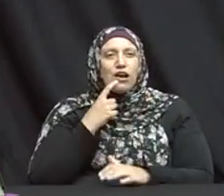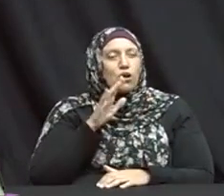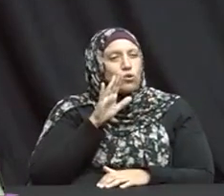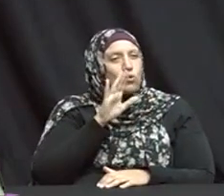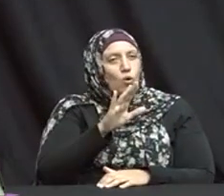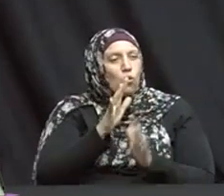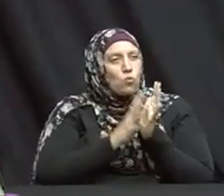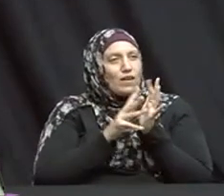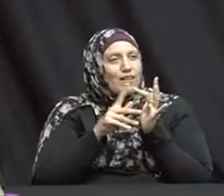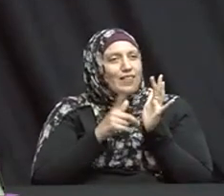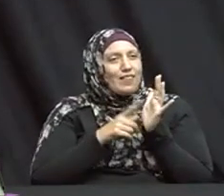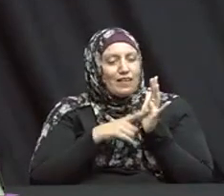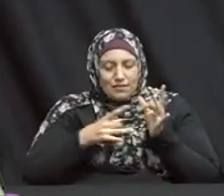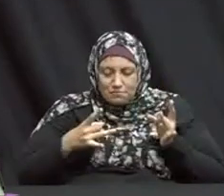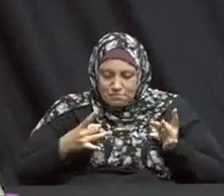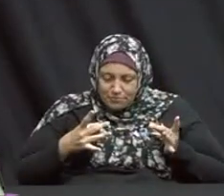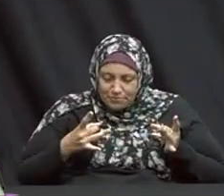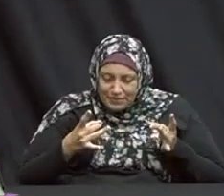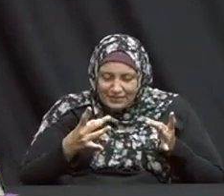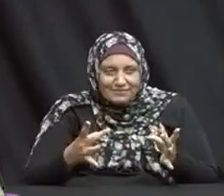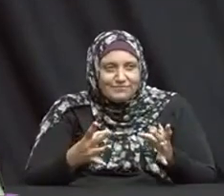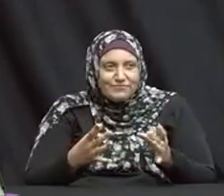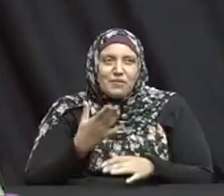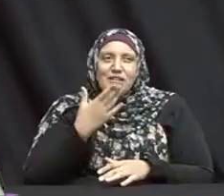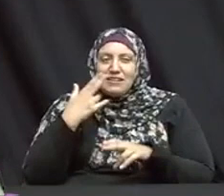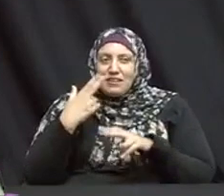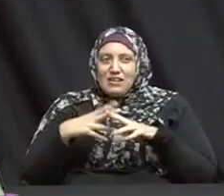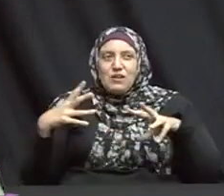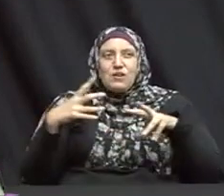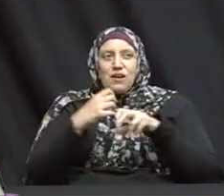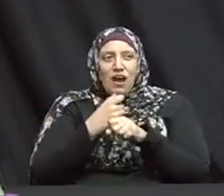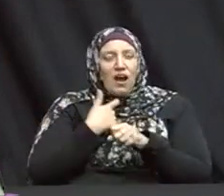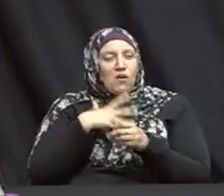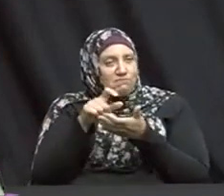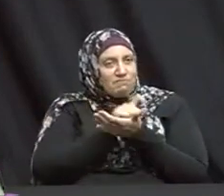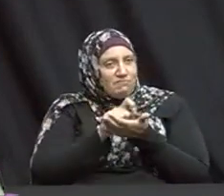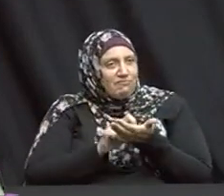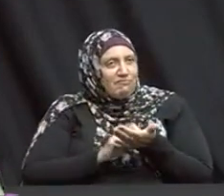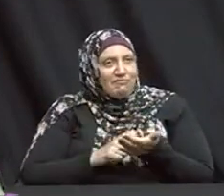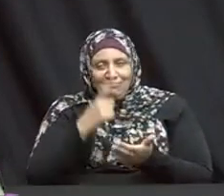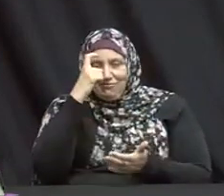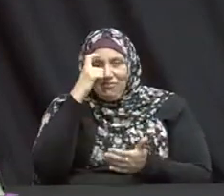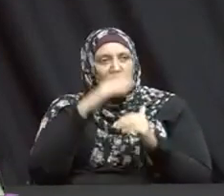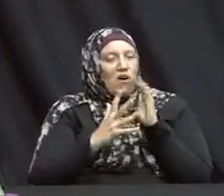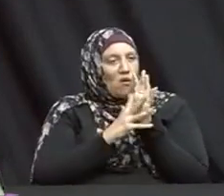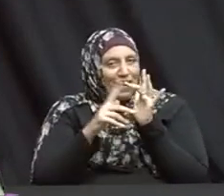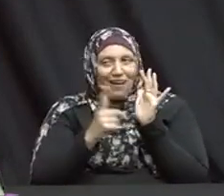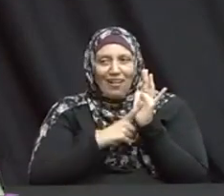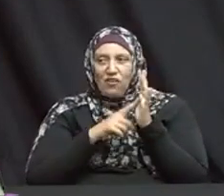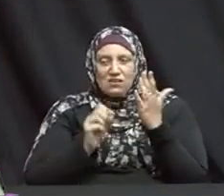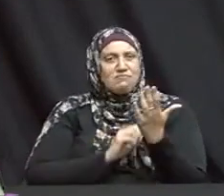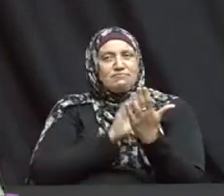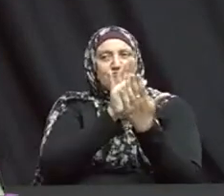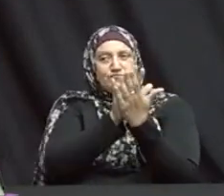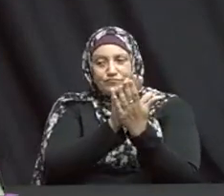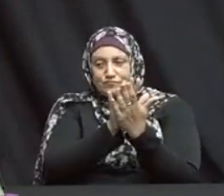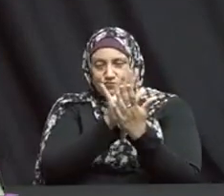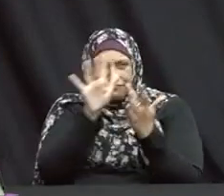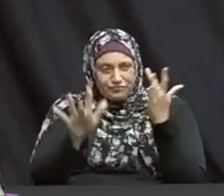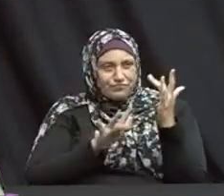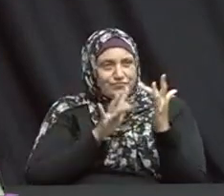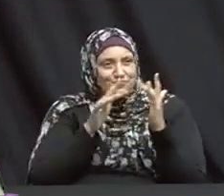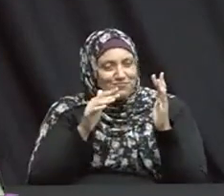if the opportunity comes tonight, I want to quickly go through the will that we have suggested, the Islamic will. Inshallah, we'll speak about that